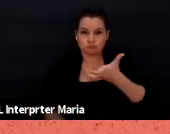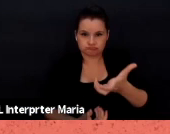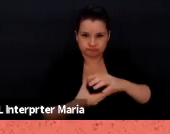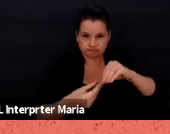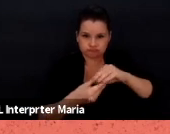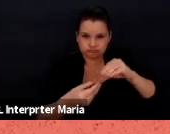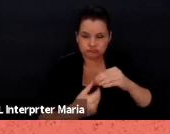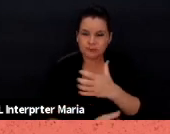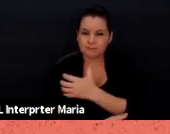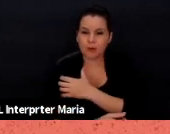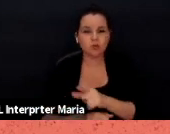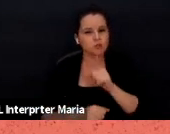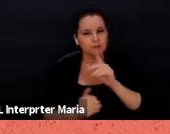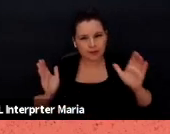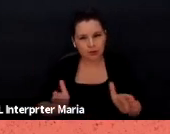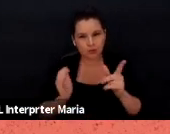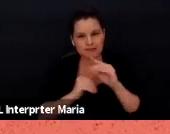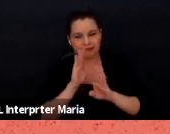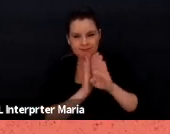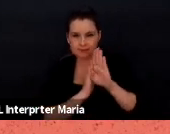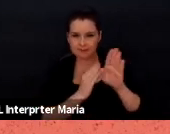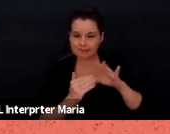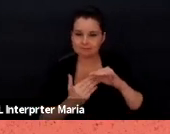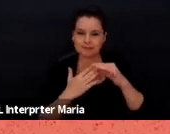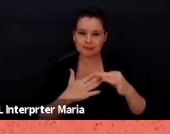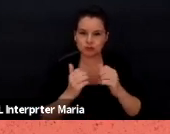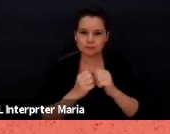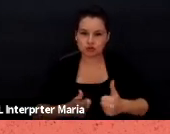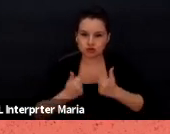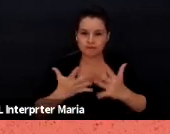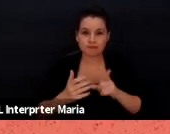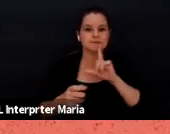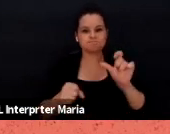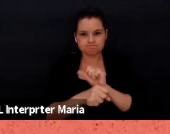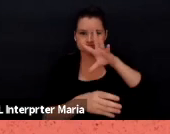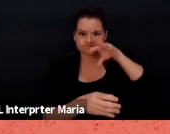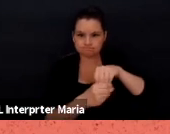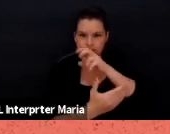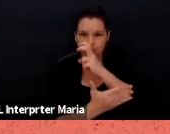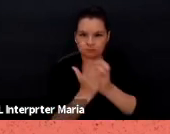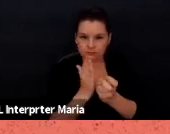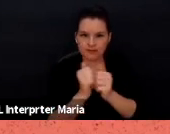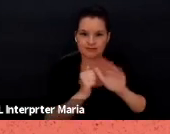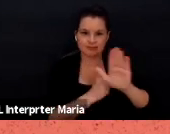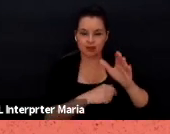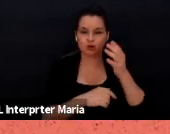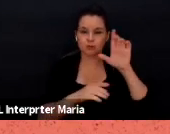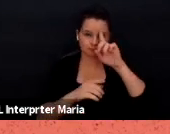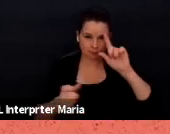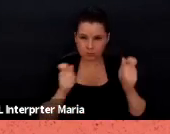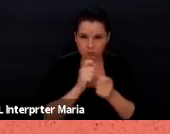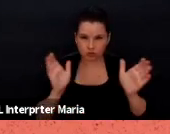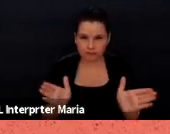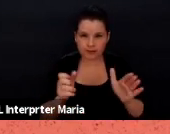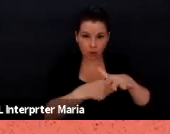And really encouraging, developing the leadership of survivors to be actively engaging in their own movement, local movement